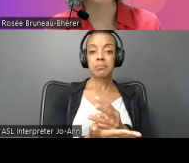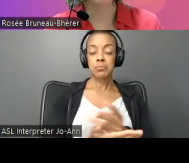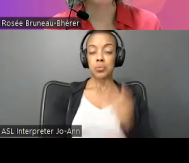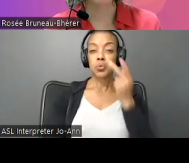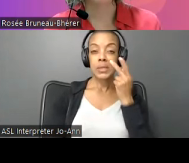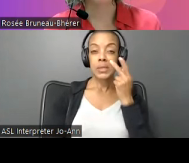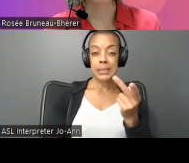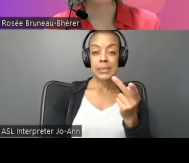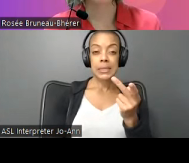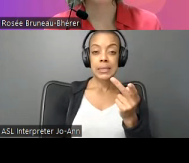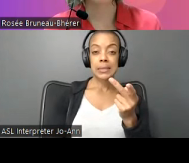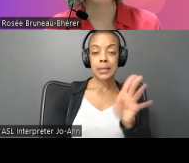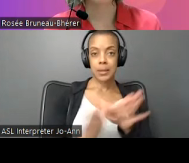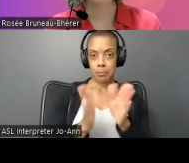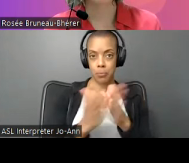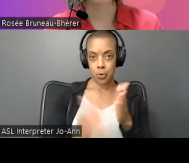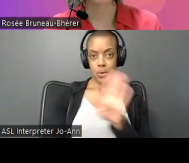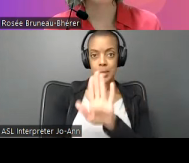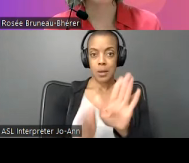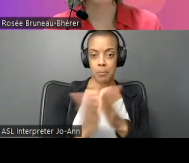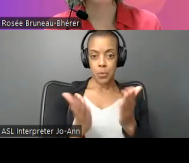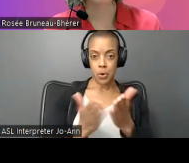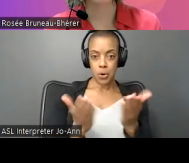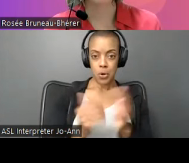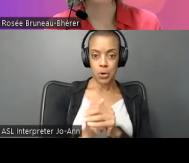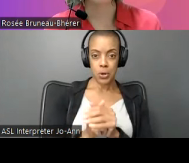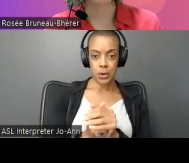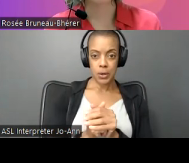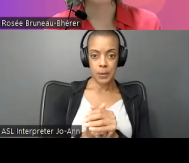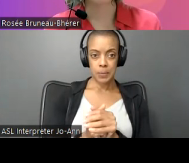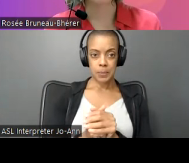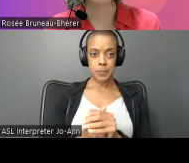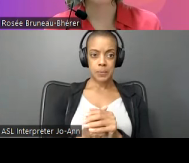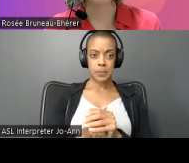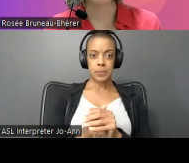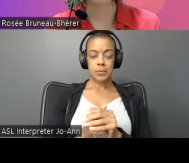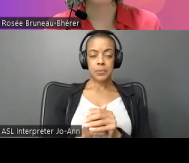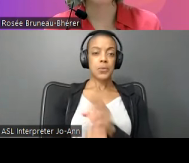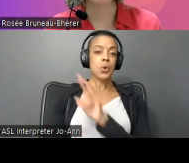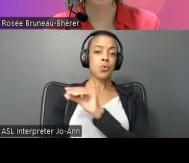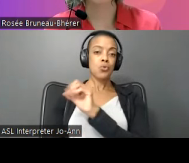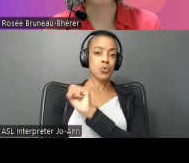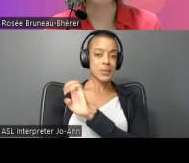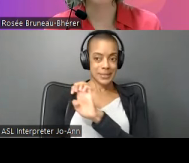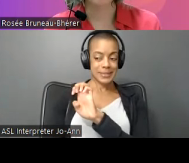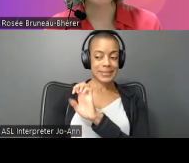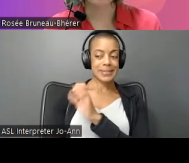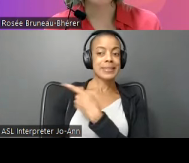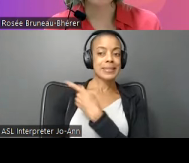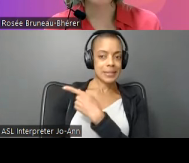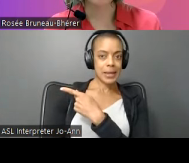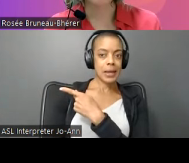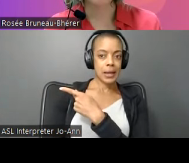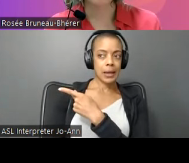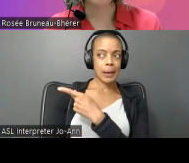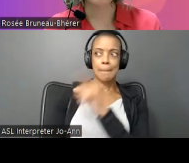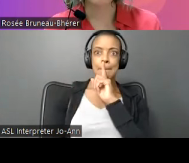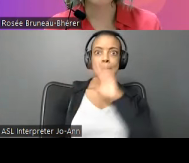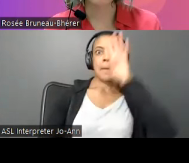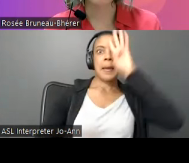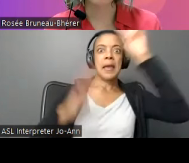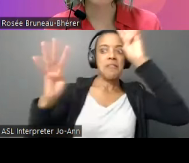see the book. Rosée, neither Rosée nor I invented this approach, but it